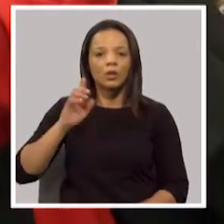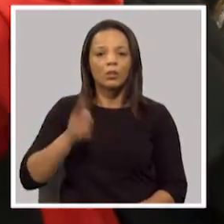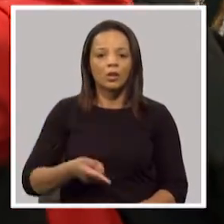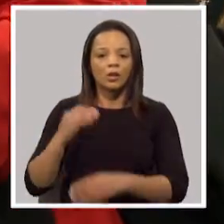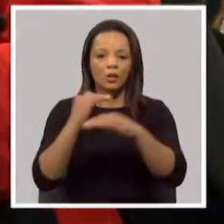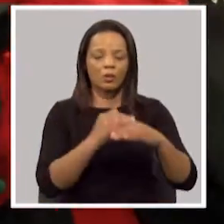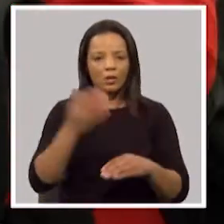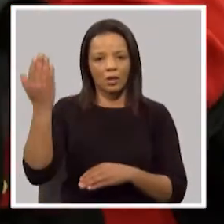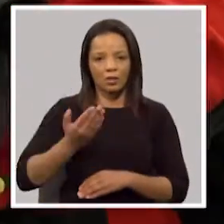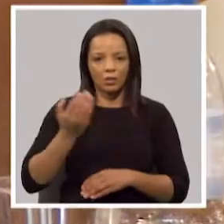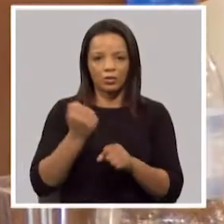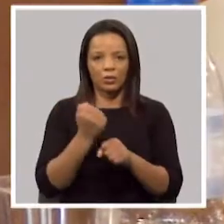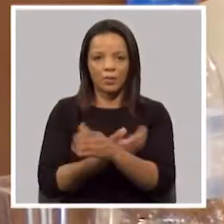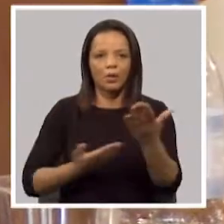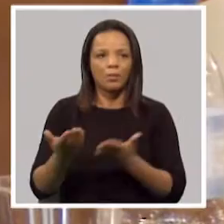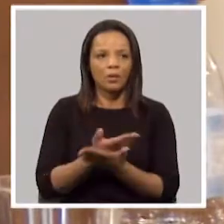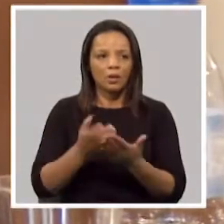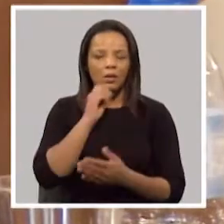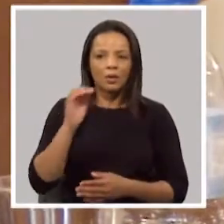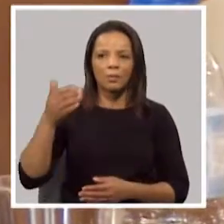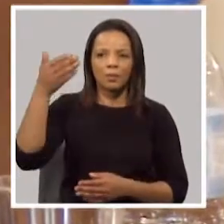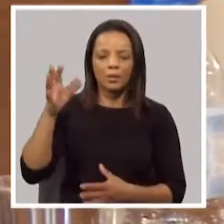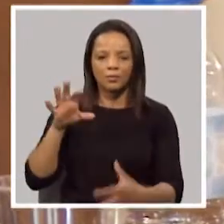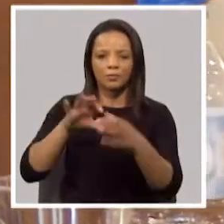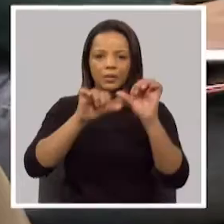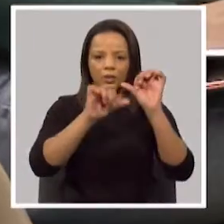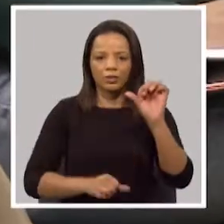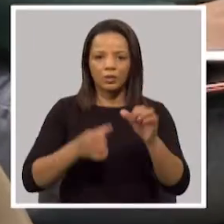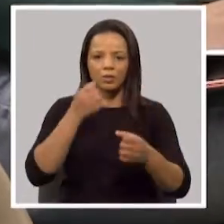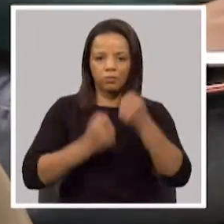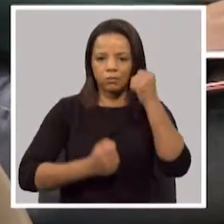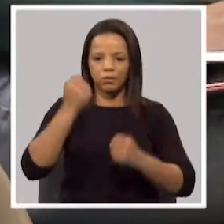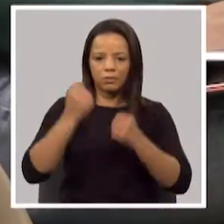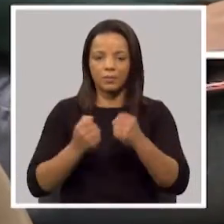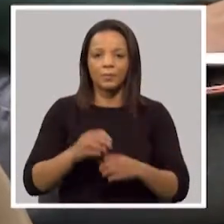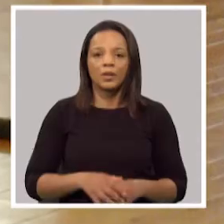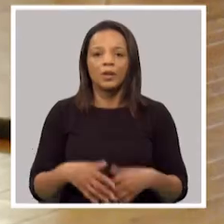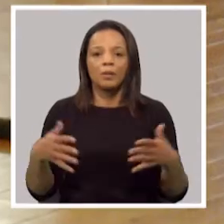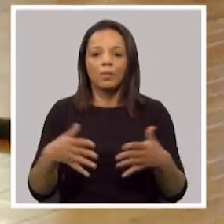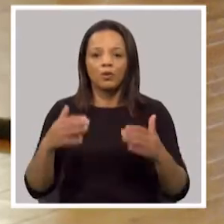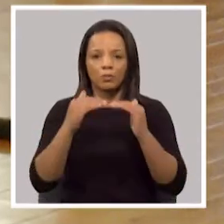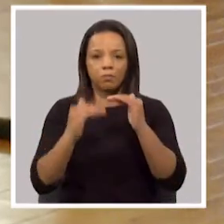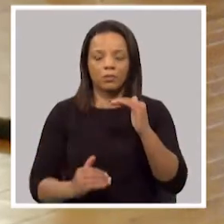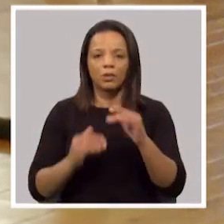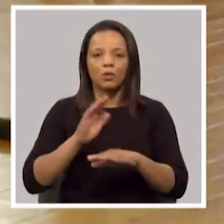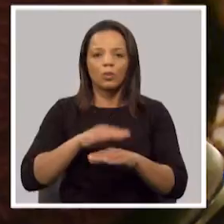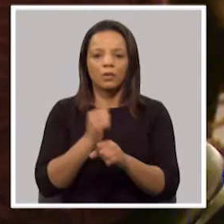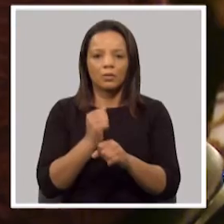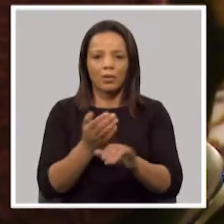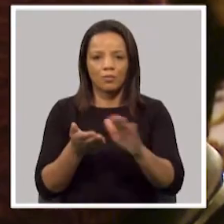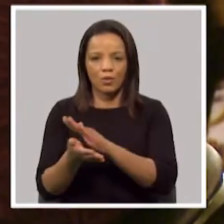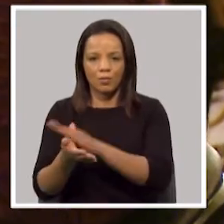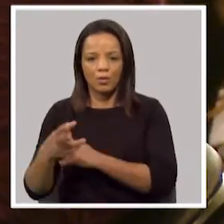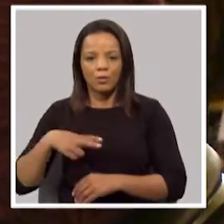querem igualdade de direitos e o mercado de trabalho vai surgindo em primeiro lugar na lista de reivindicações. Uma das maiores desigualdades está nos